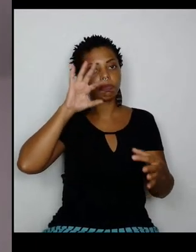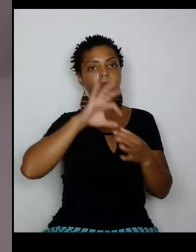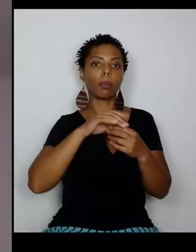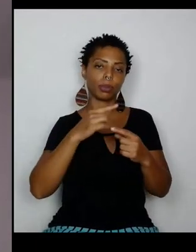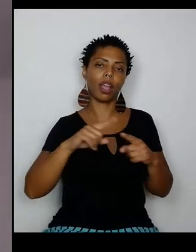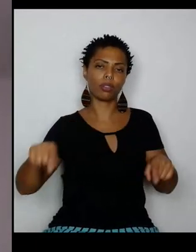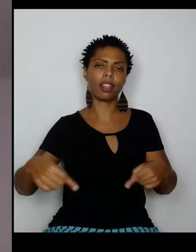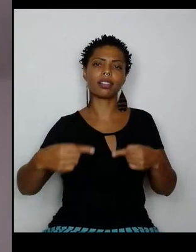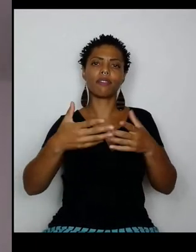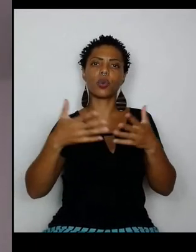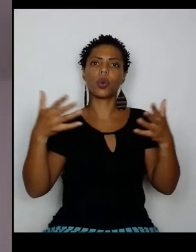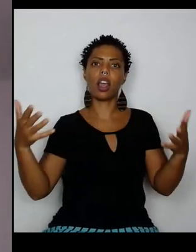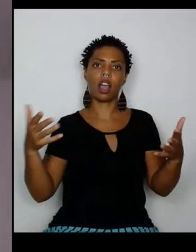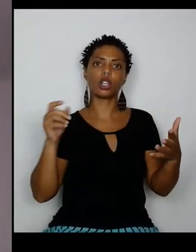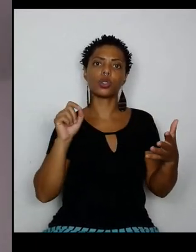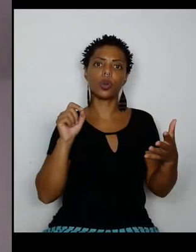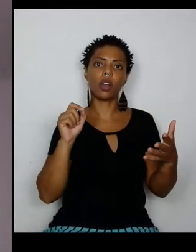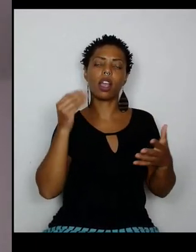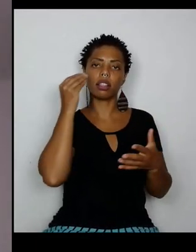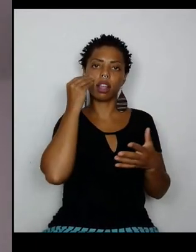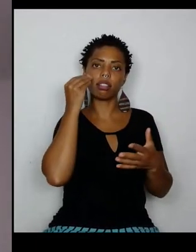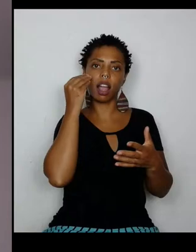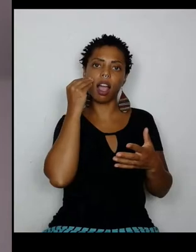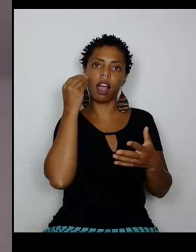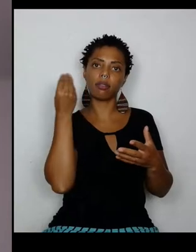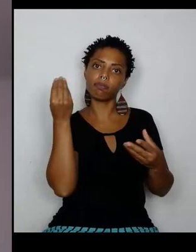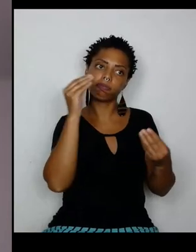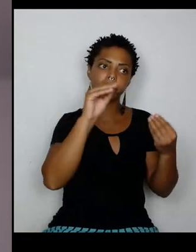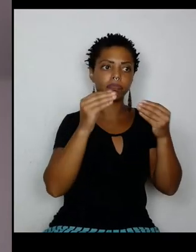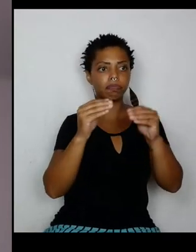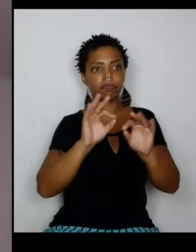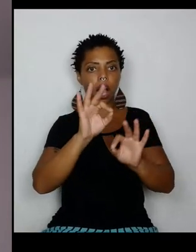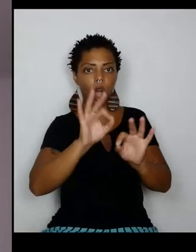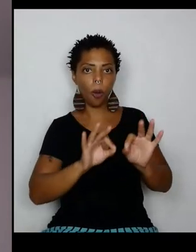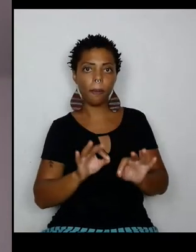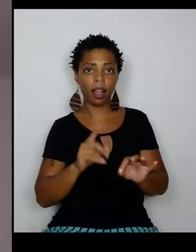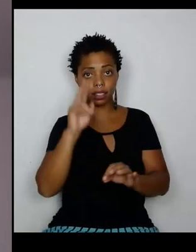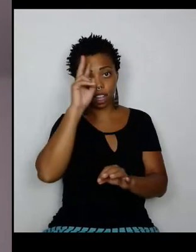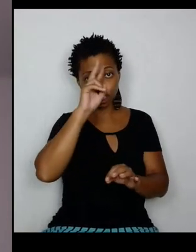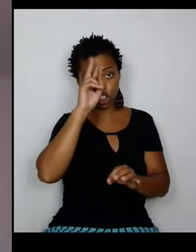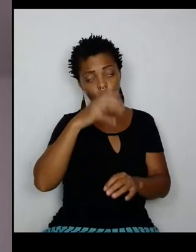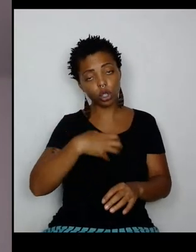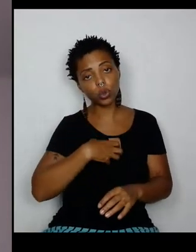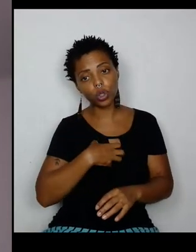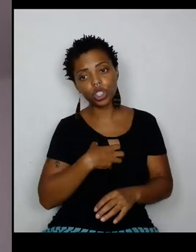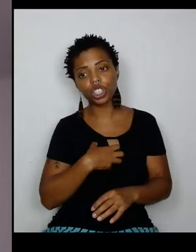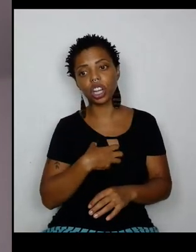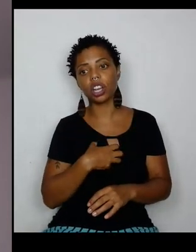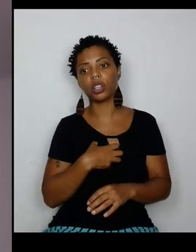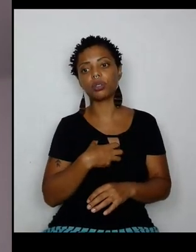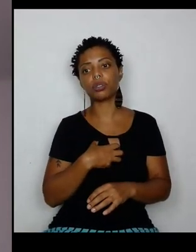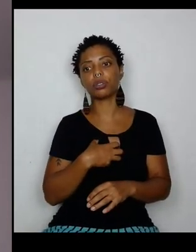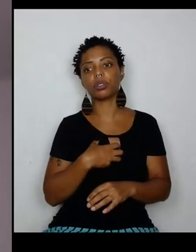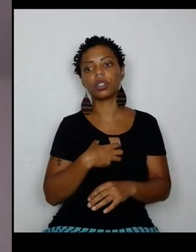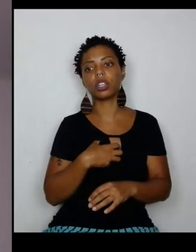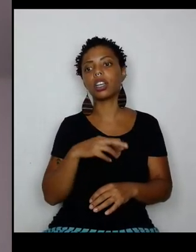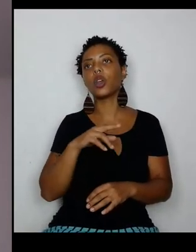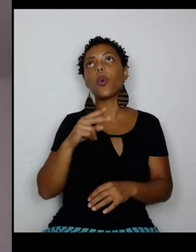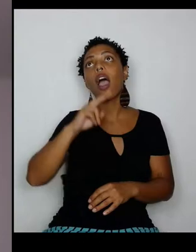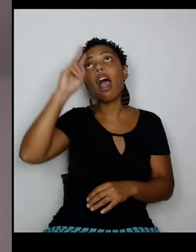history which is quite a big challenge we want to rethink this history